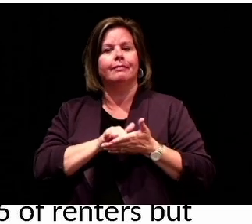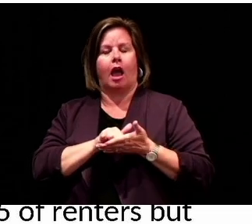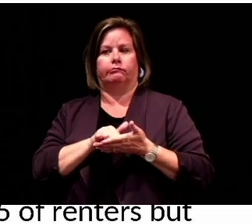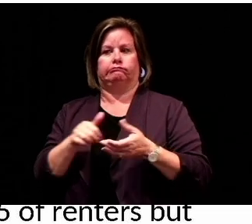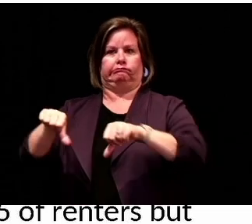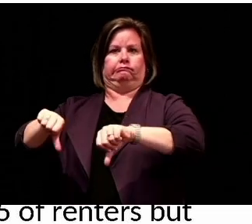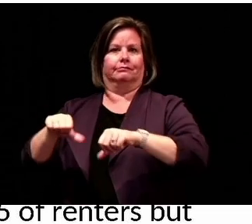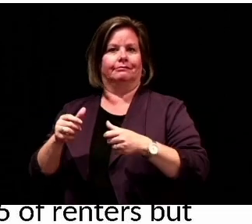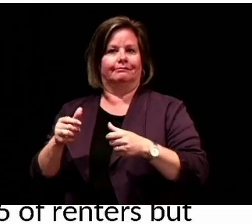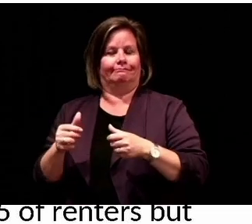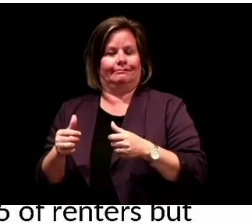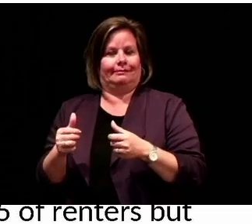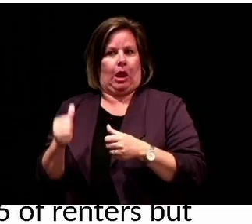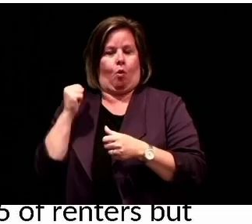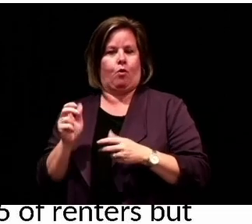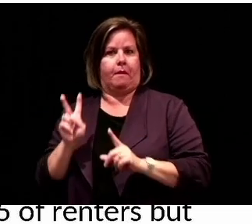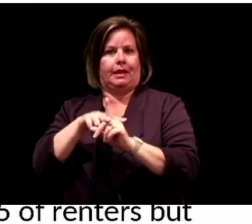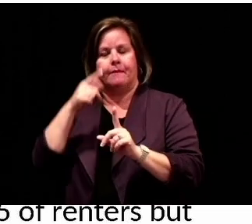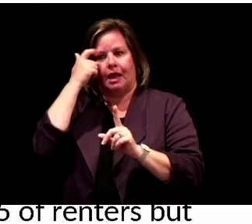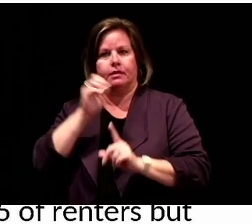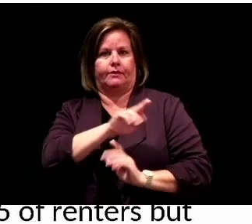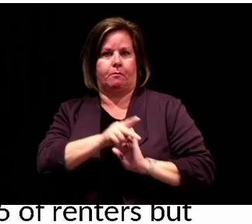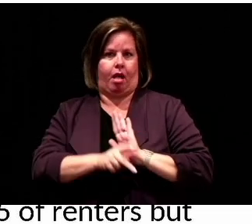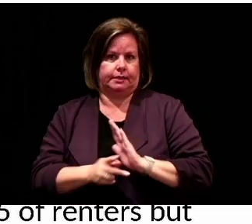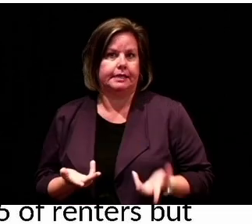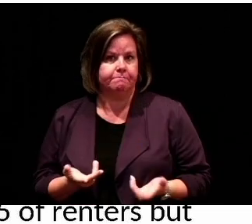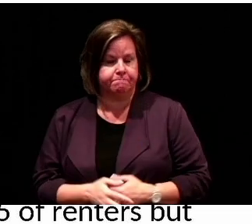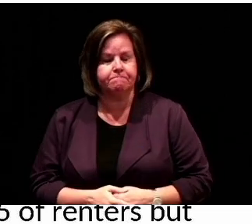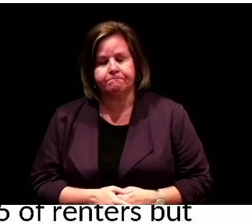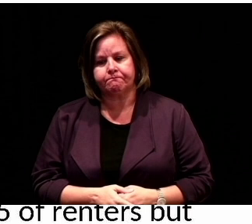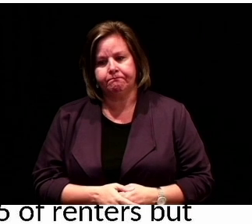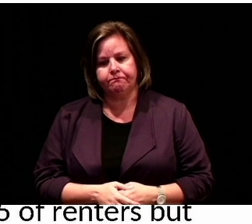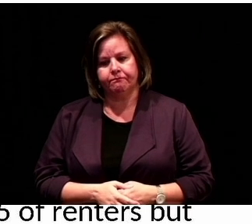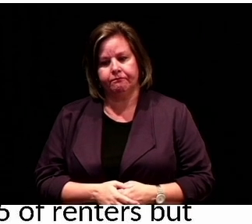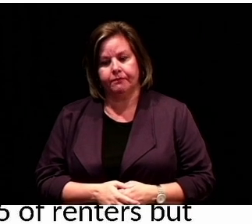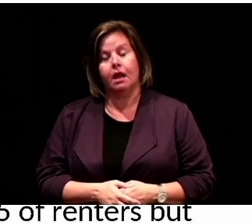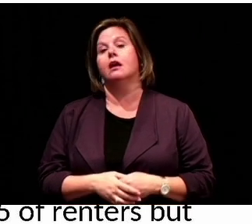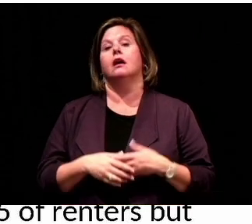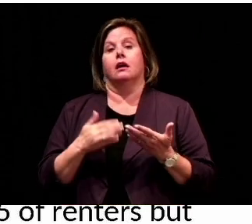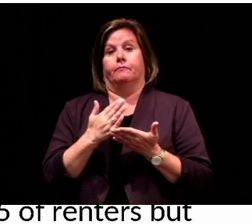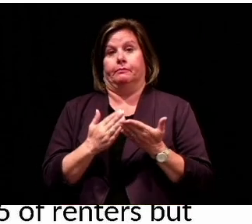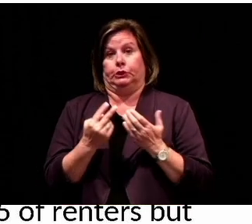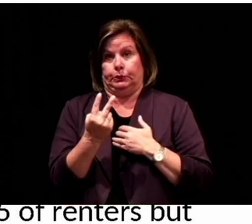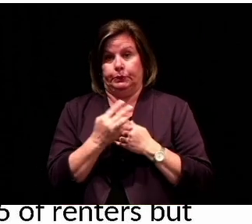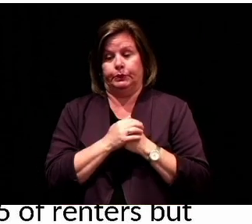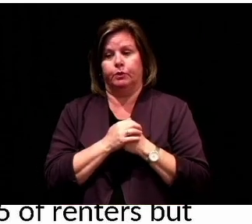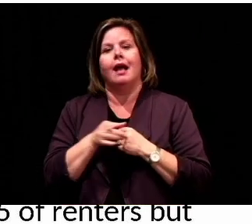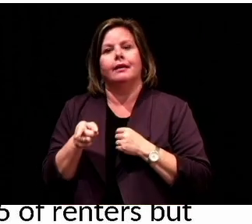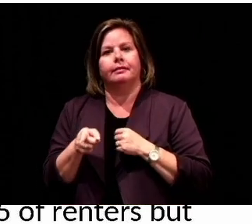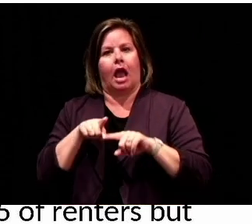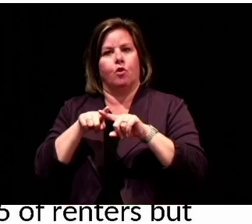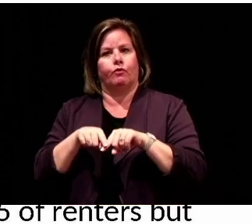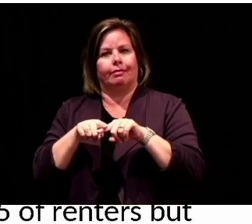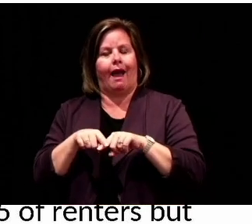black individuals from September 2010 to March 23 constituted 33% of all renters in the community,